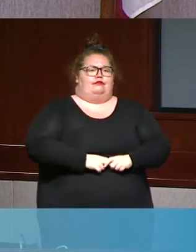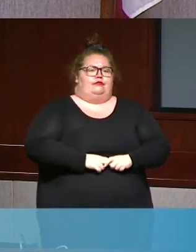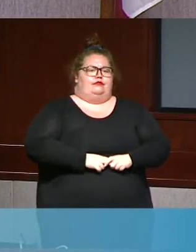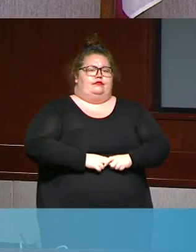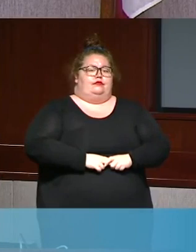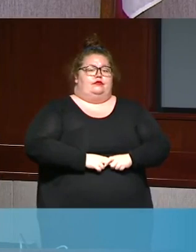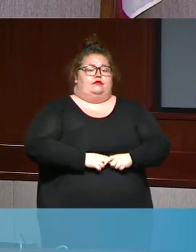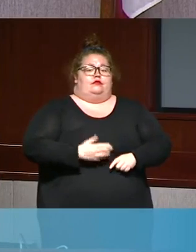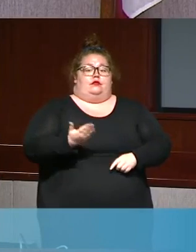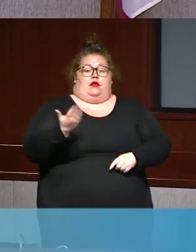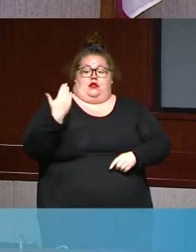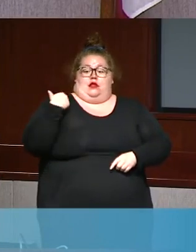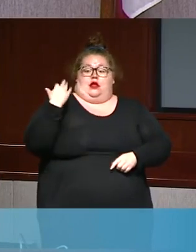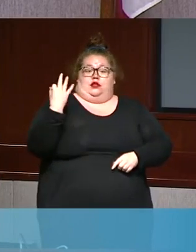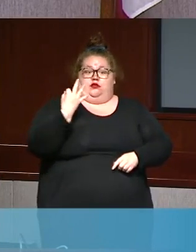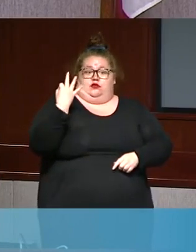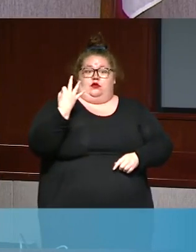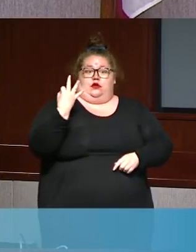last Friday,